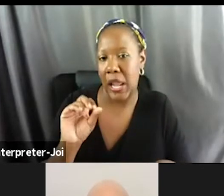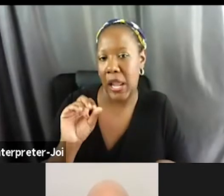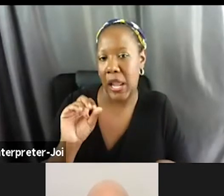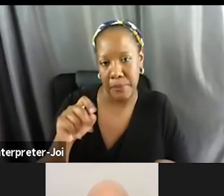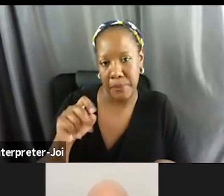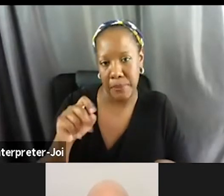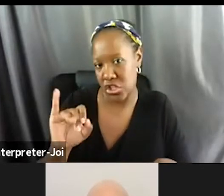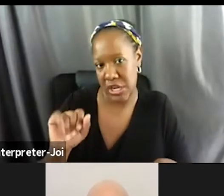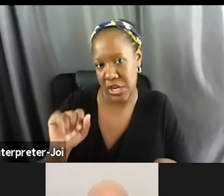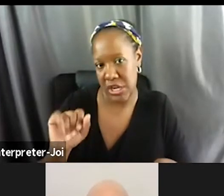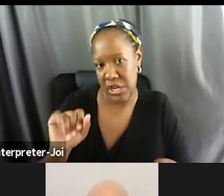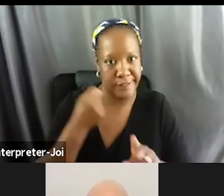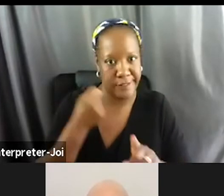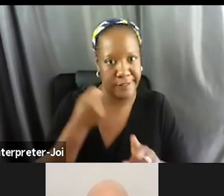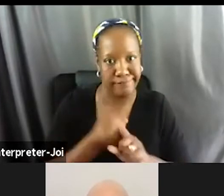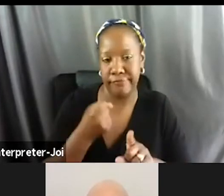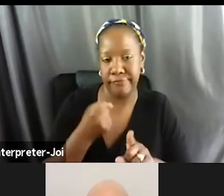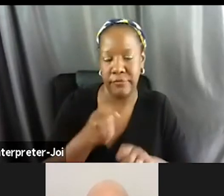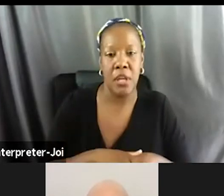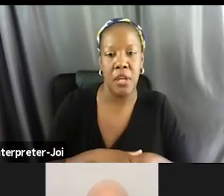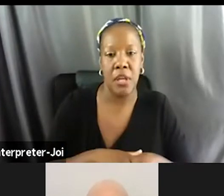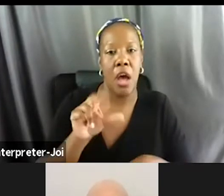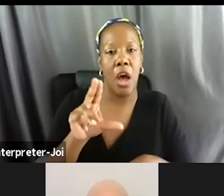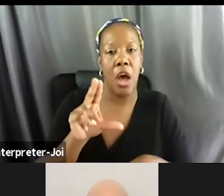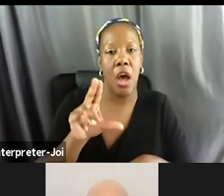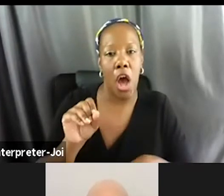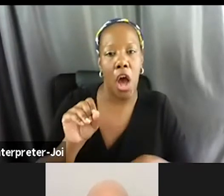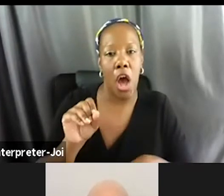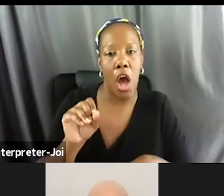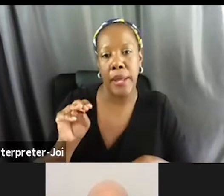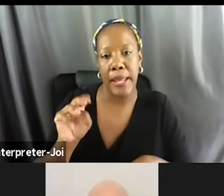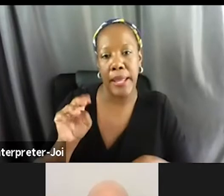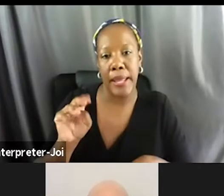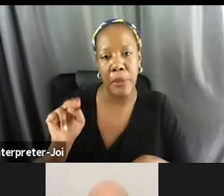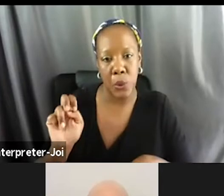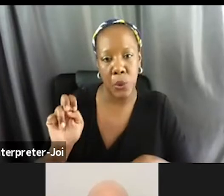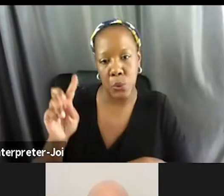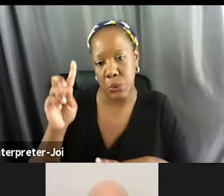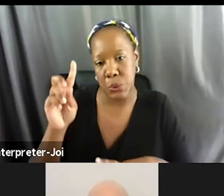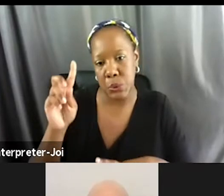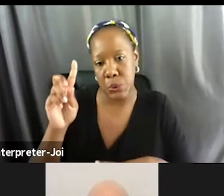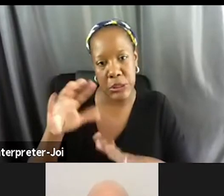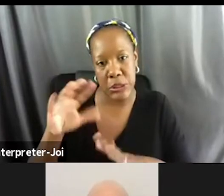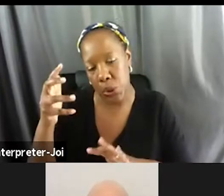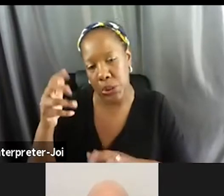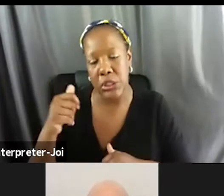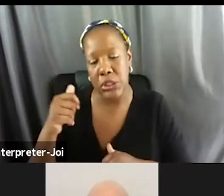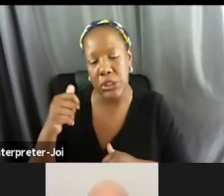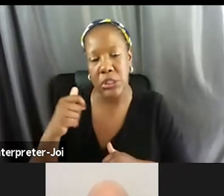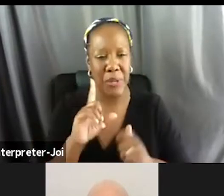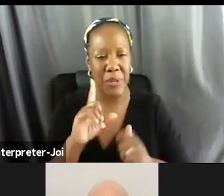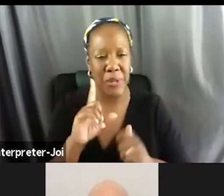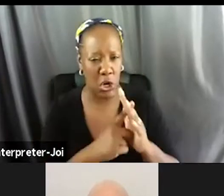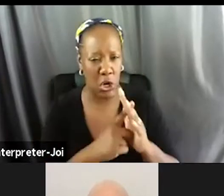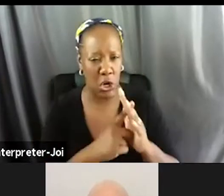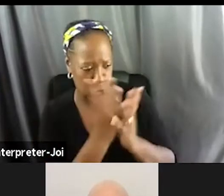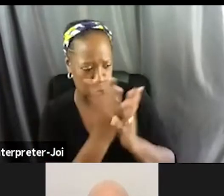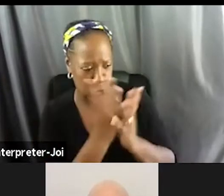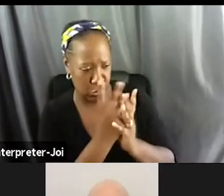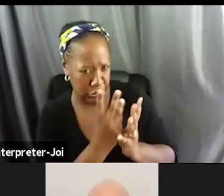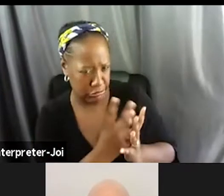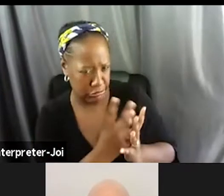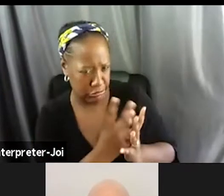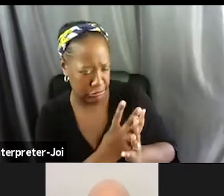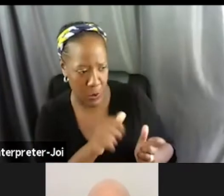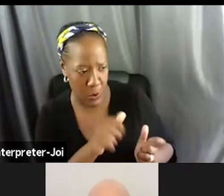is. But autoimmune disorders pair together. And so we went down the road of sort of having her screened. And shortly